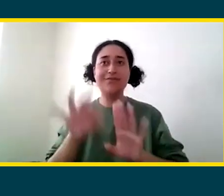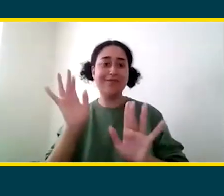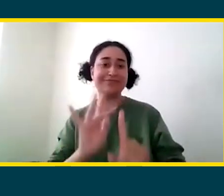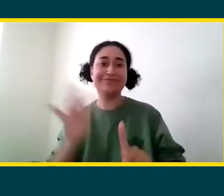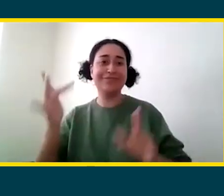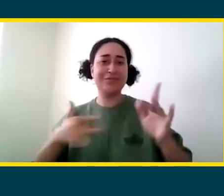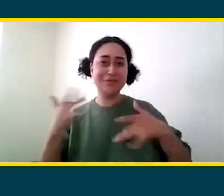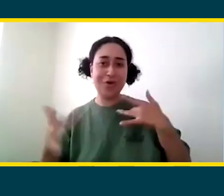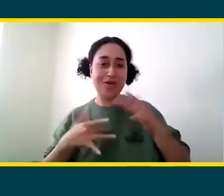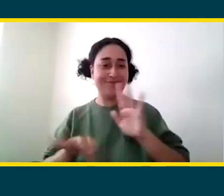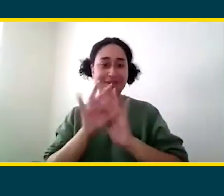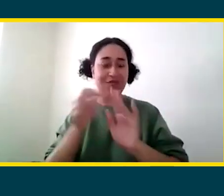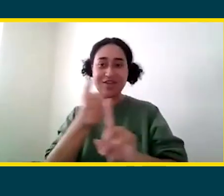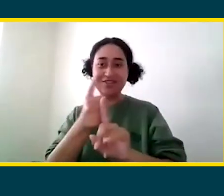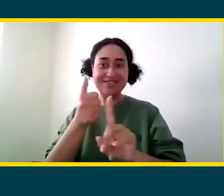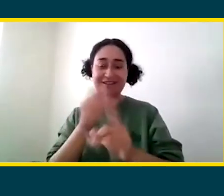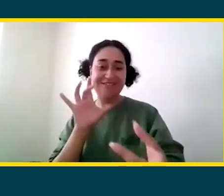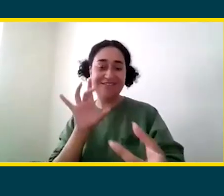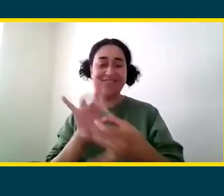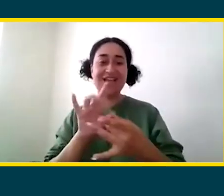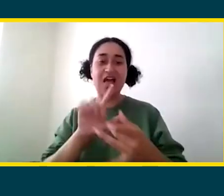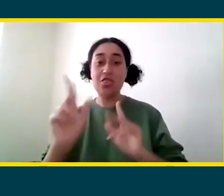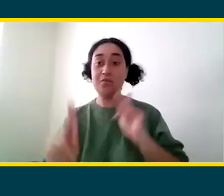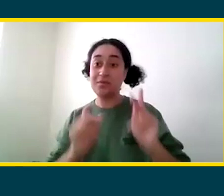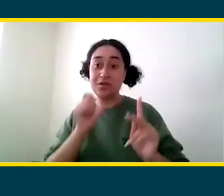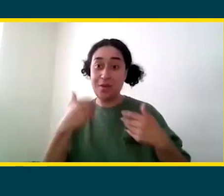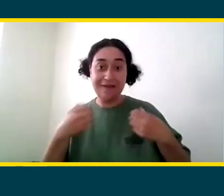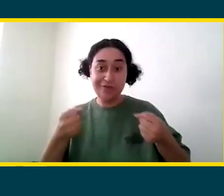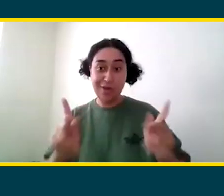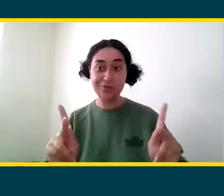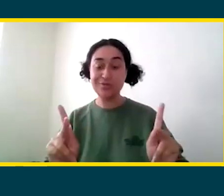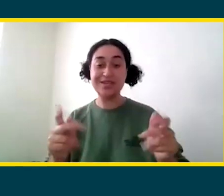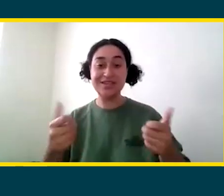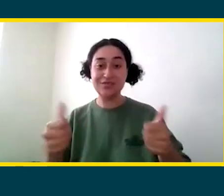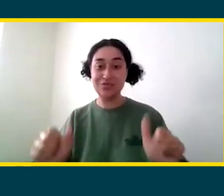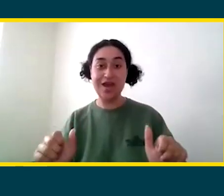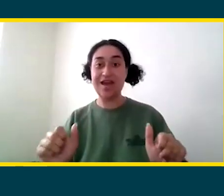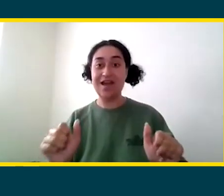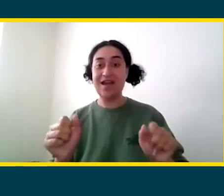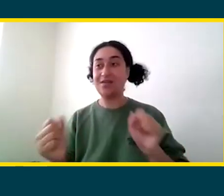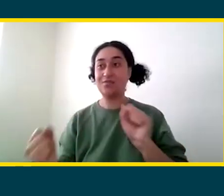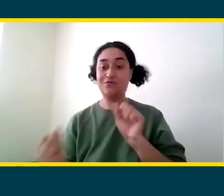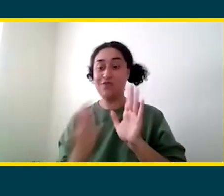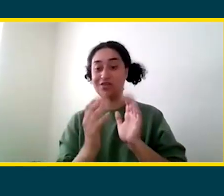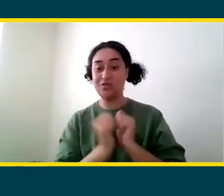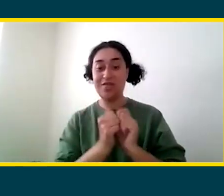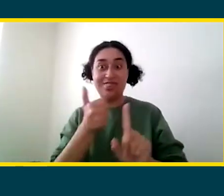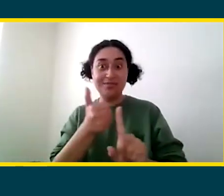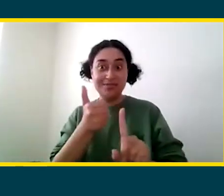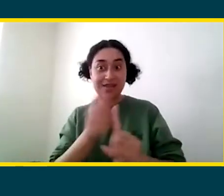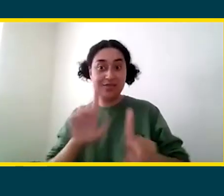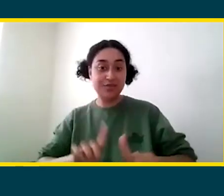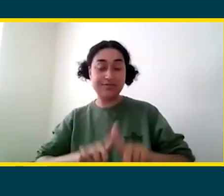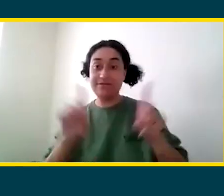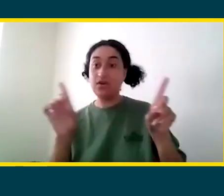yourself in a way that other people might not have the opportunity to be kind of faced with that, if they